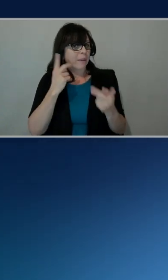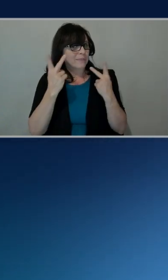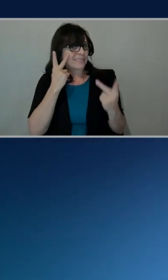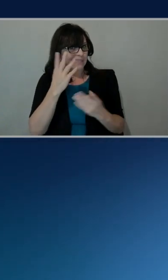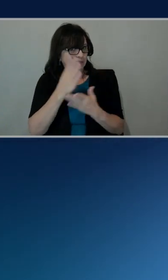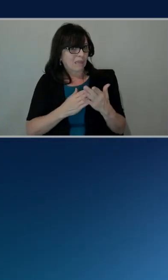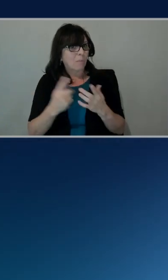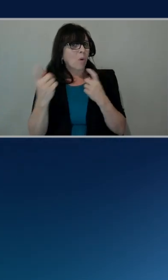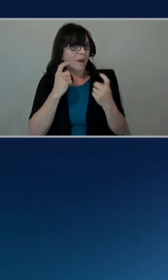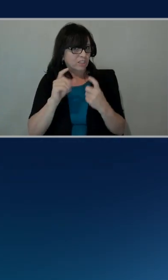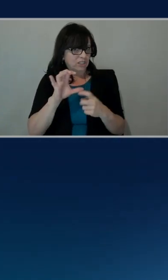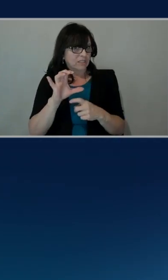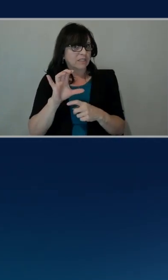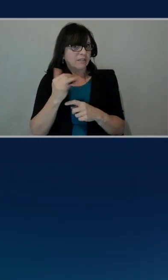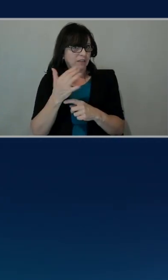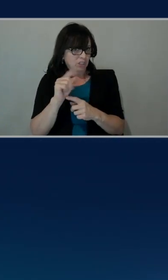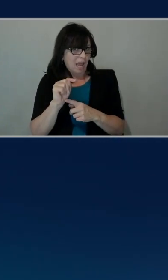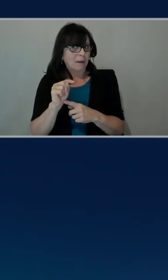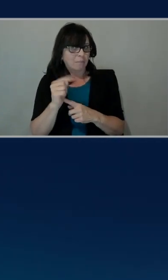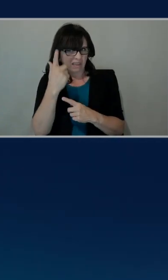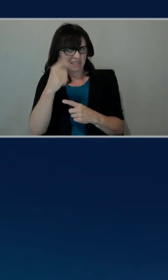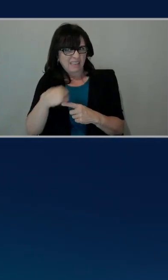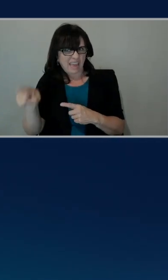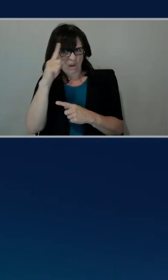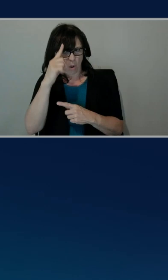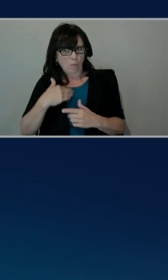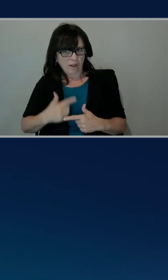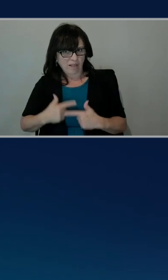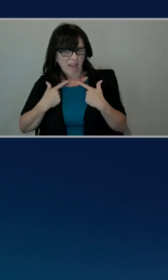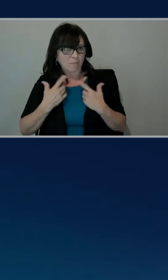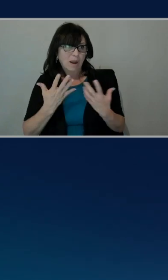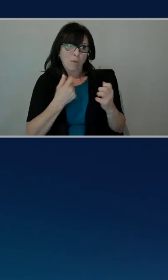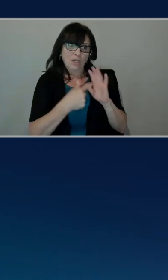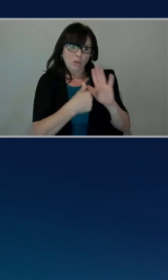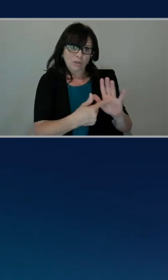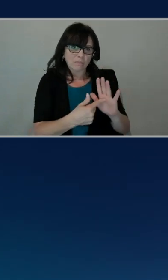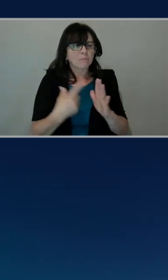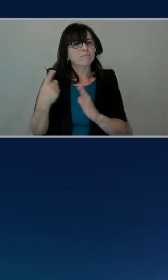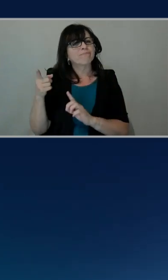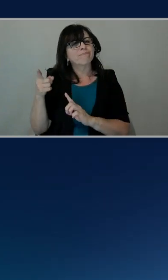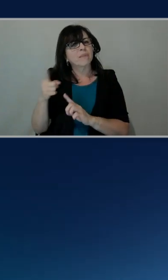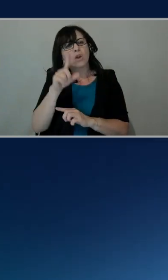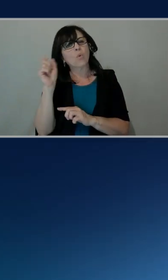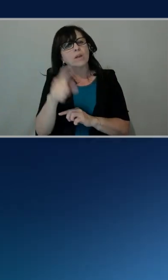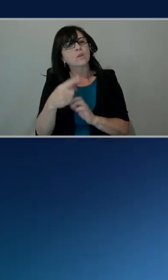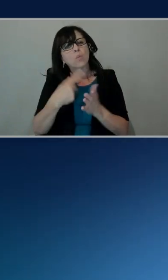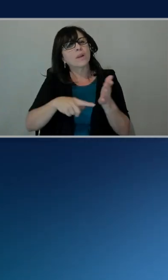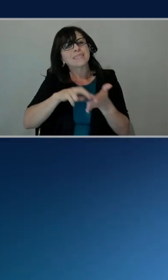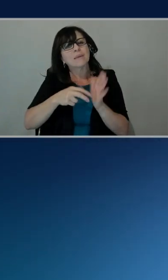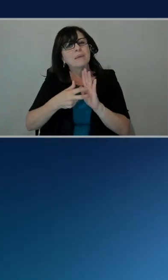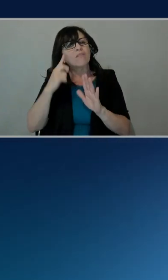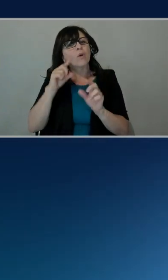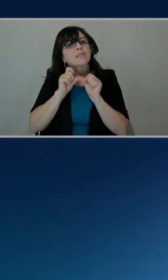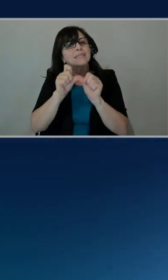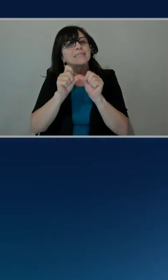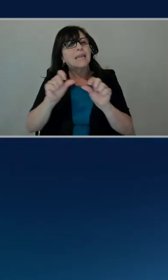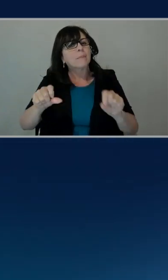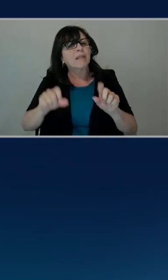then, Sunita, we want to get to the demo. But folks are asking about what does this mean for sustainability? Oh, that's a great question.